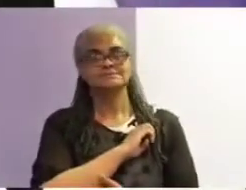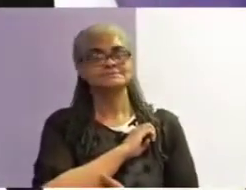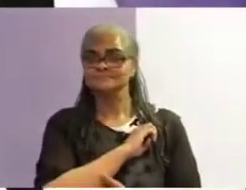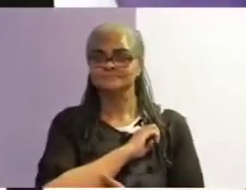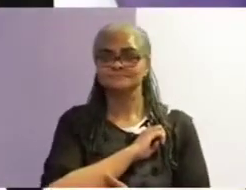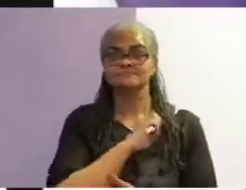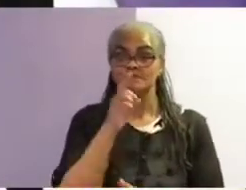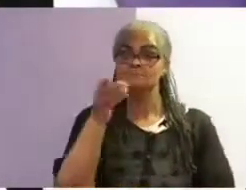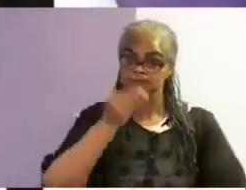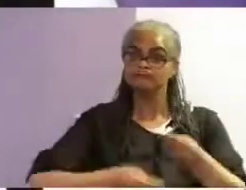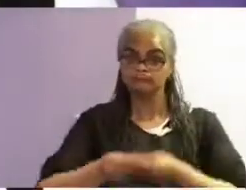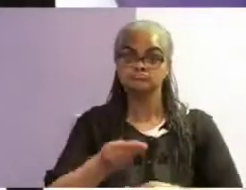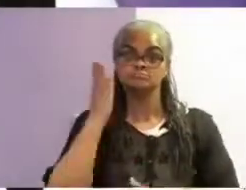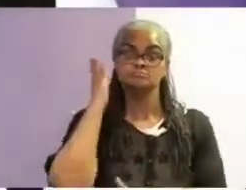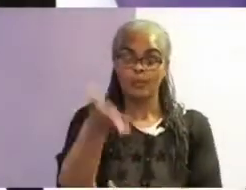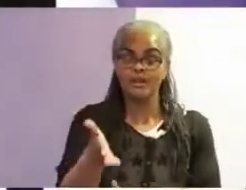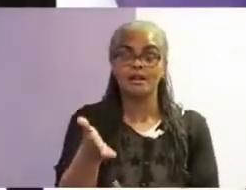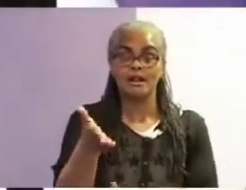take your place.